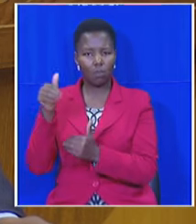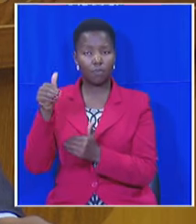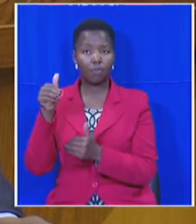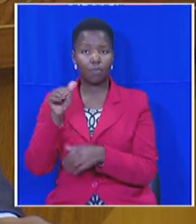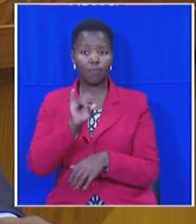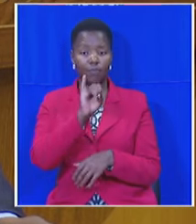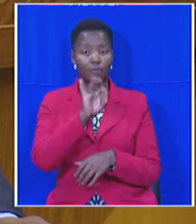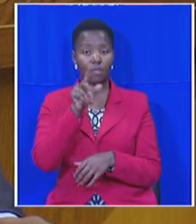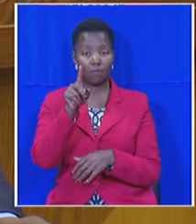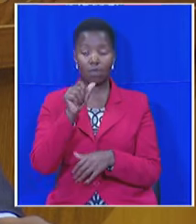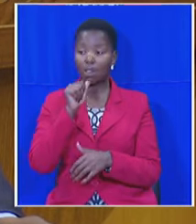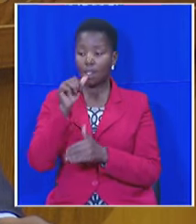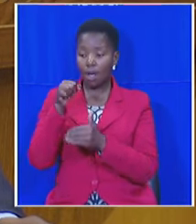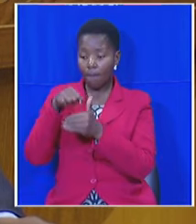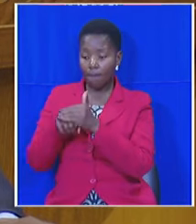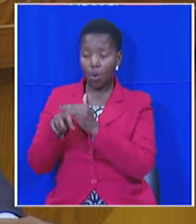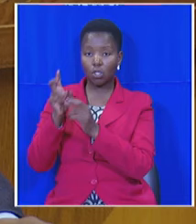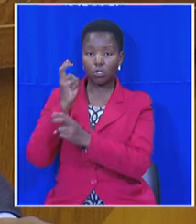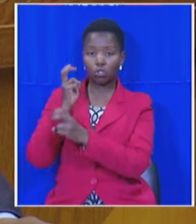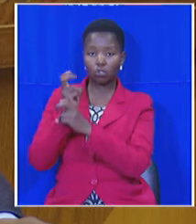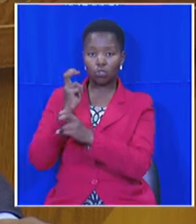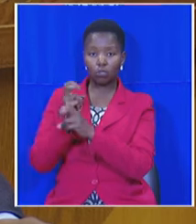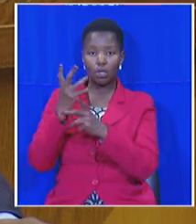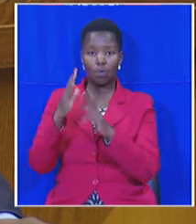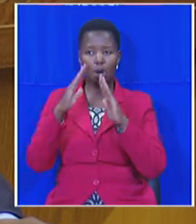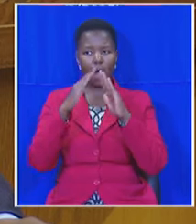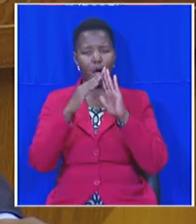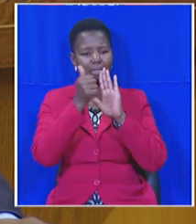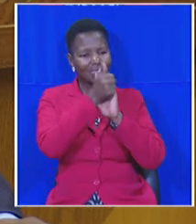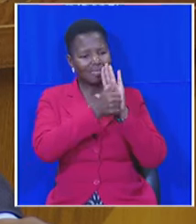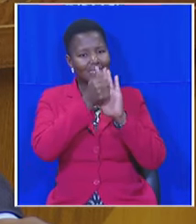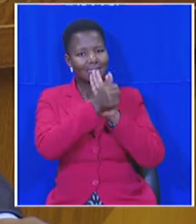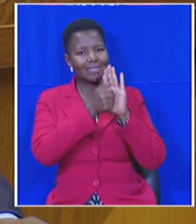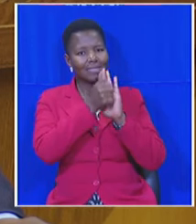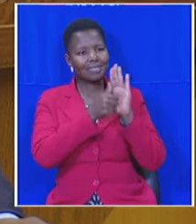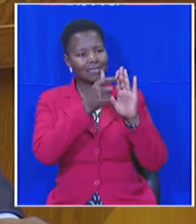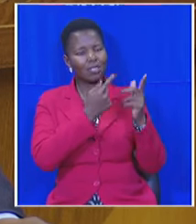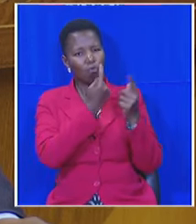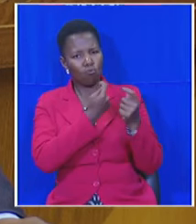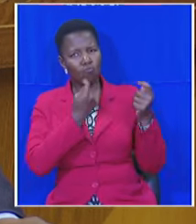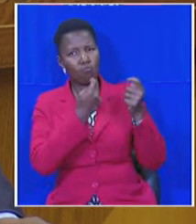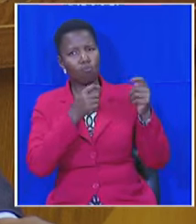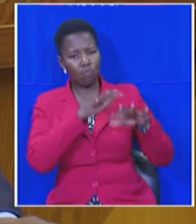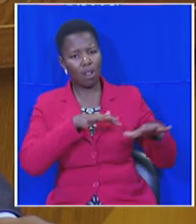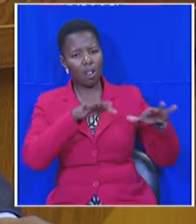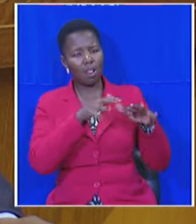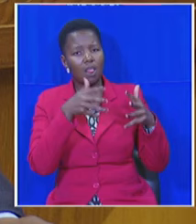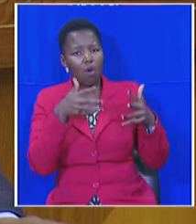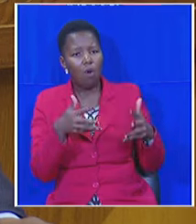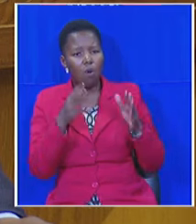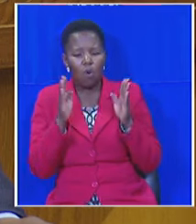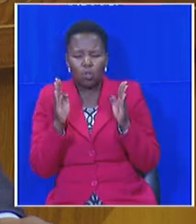not born in a shack or a mud house in a village or in a